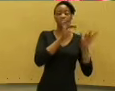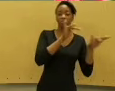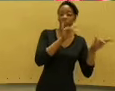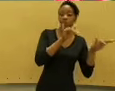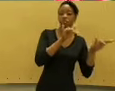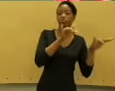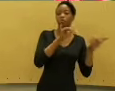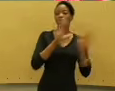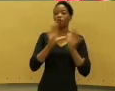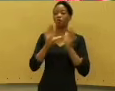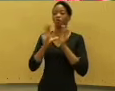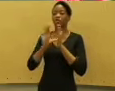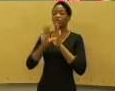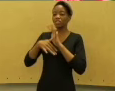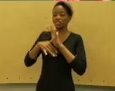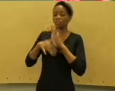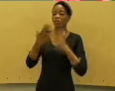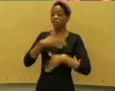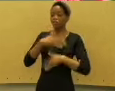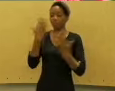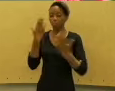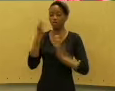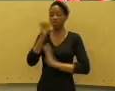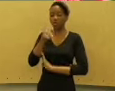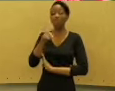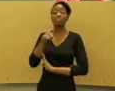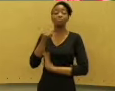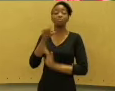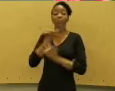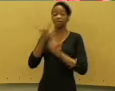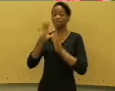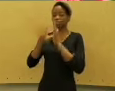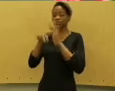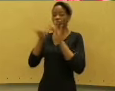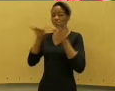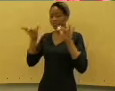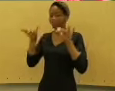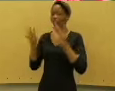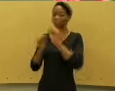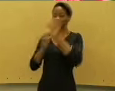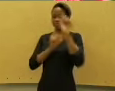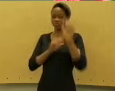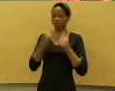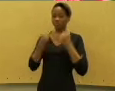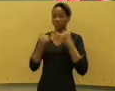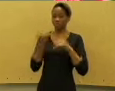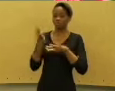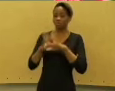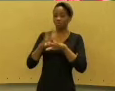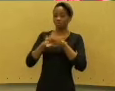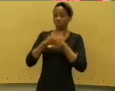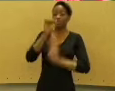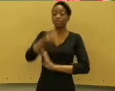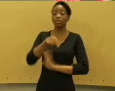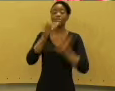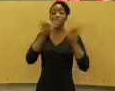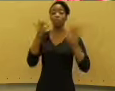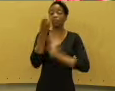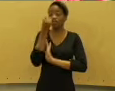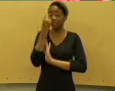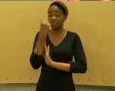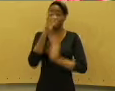that space for people who are living with disabilities to talk about sex more, and for people to understand how to